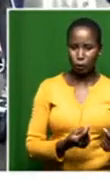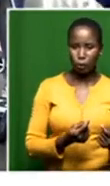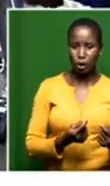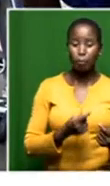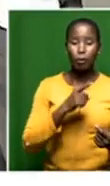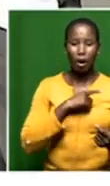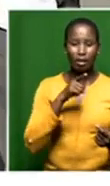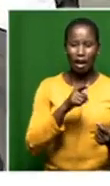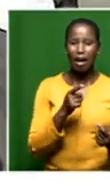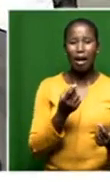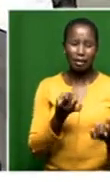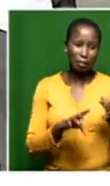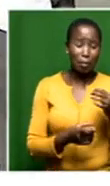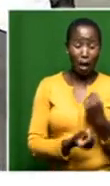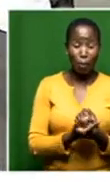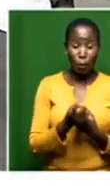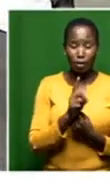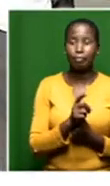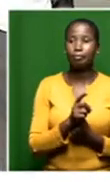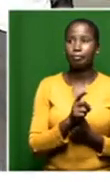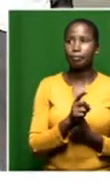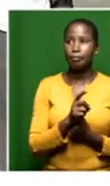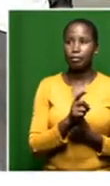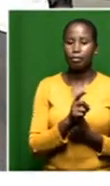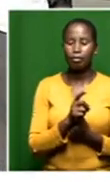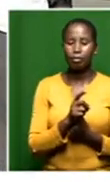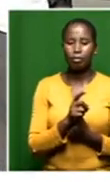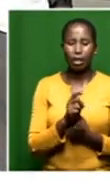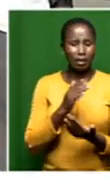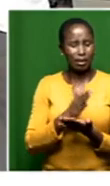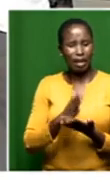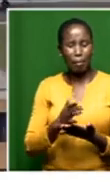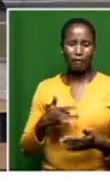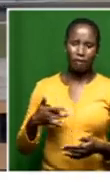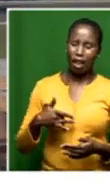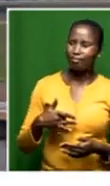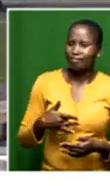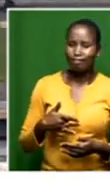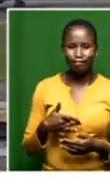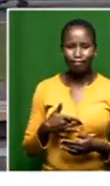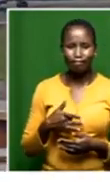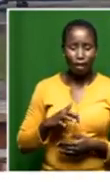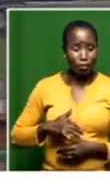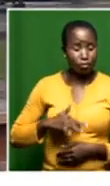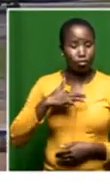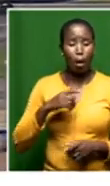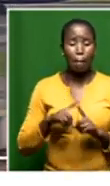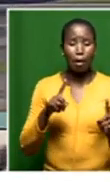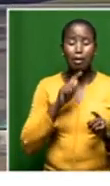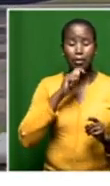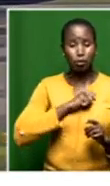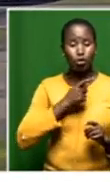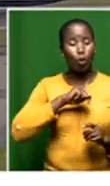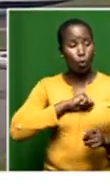promise you that. And there were days where I believe that the spirits were very high, but it was important and we really appreciate the